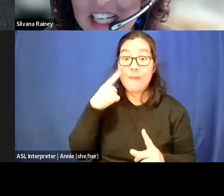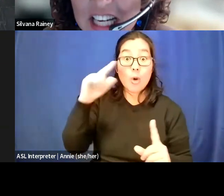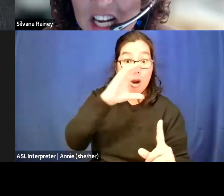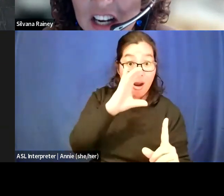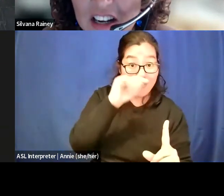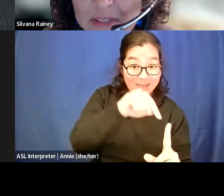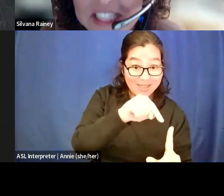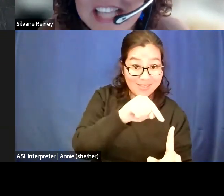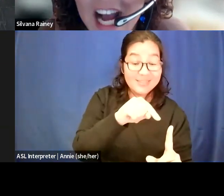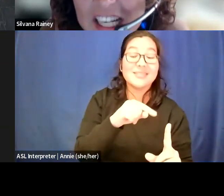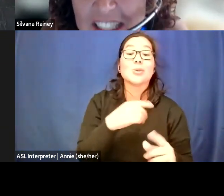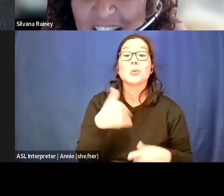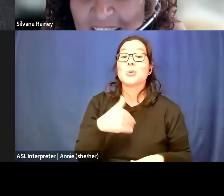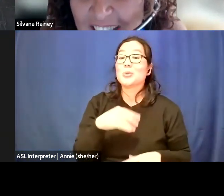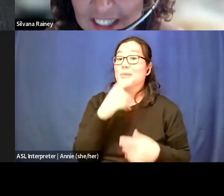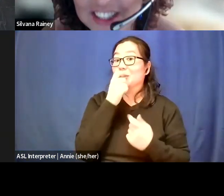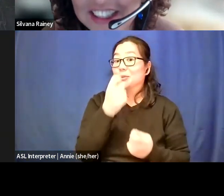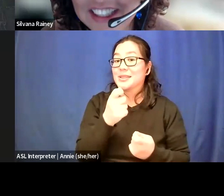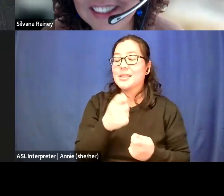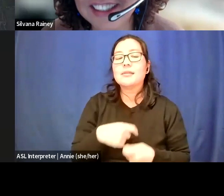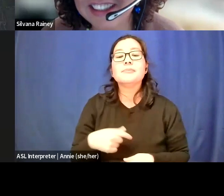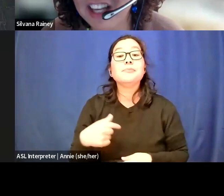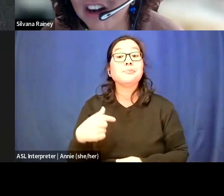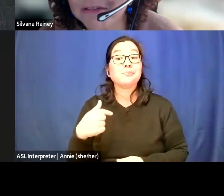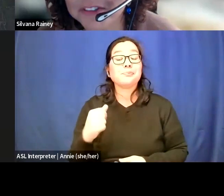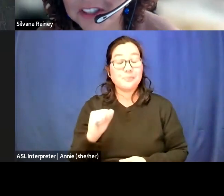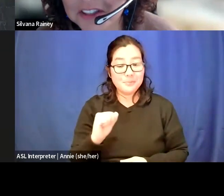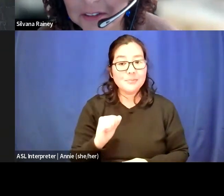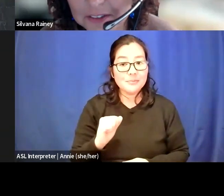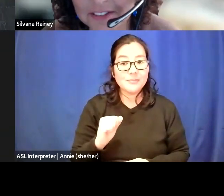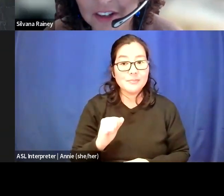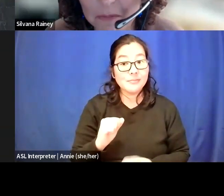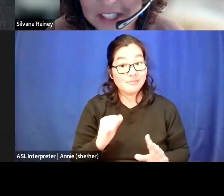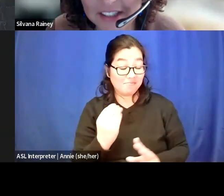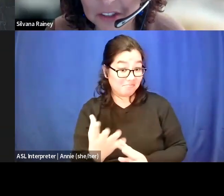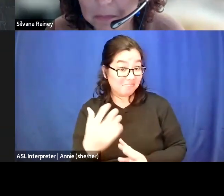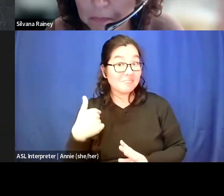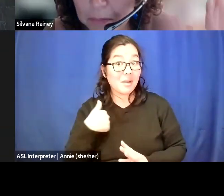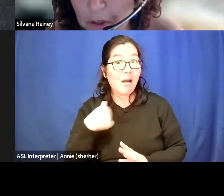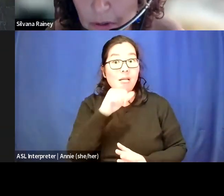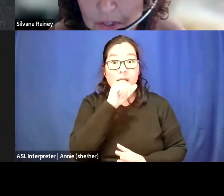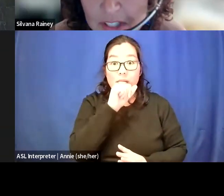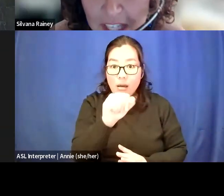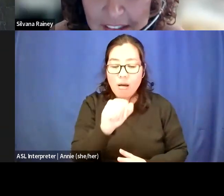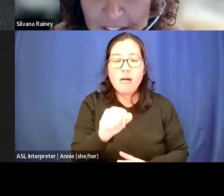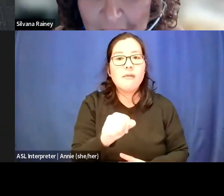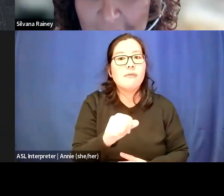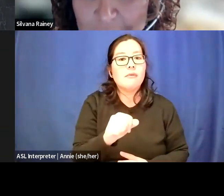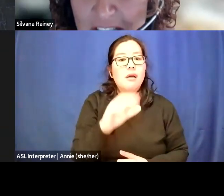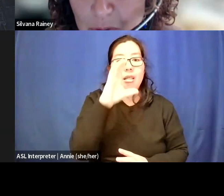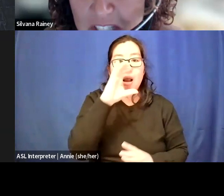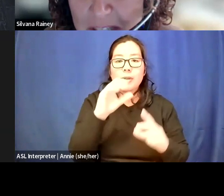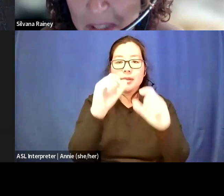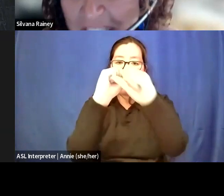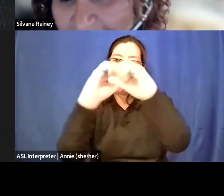interesting, because I actually love the comics, the bubbles that you have